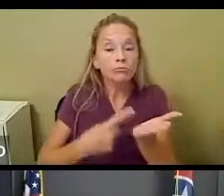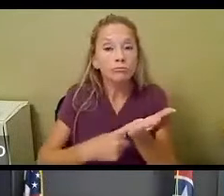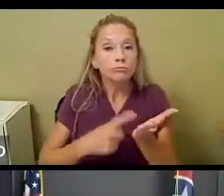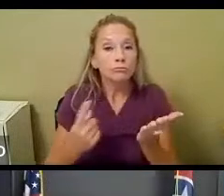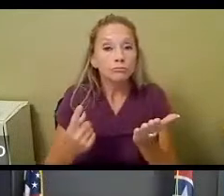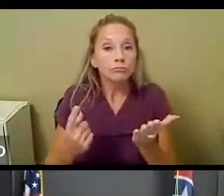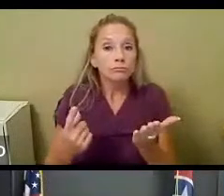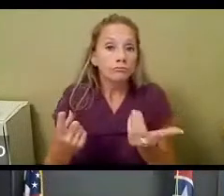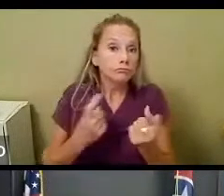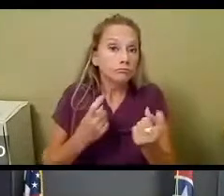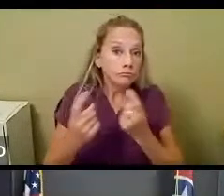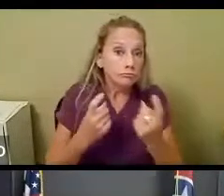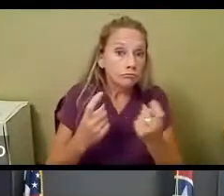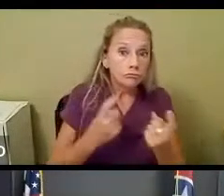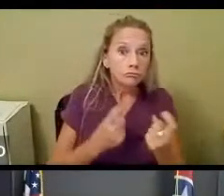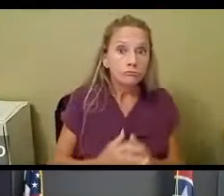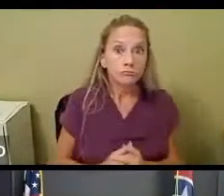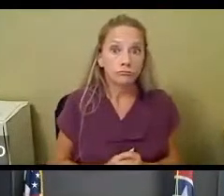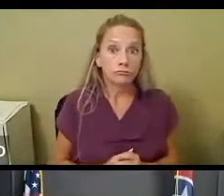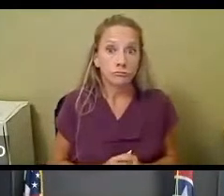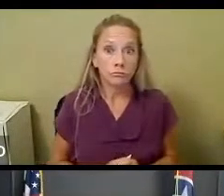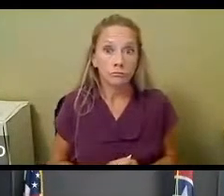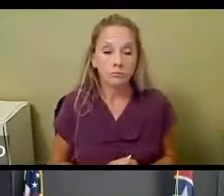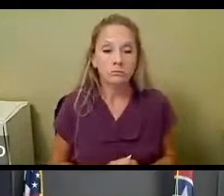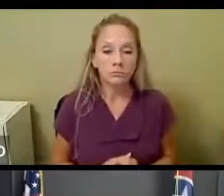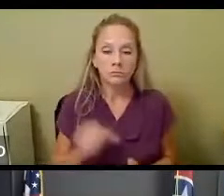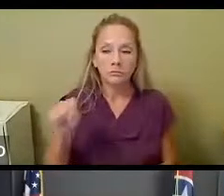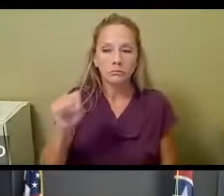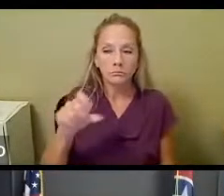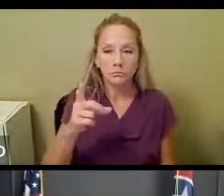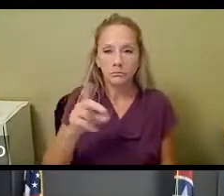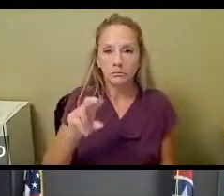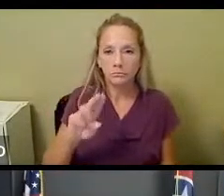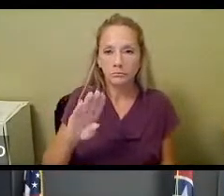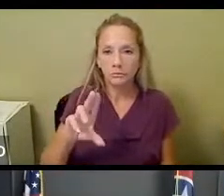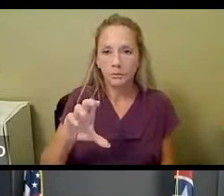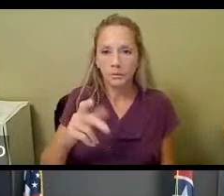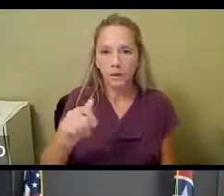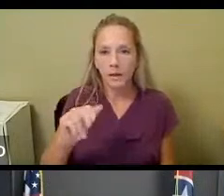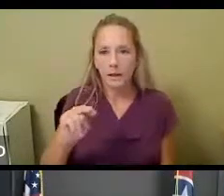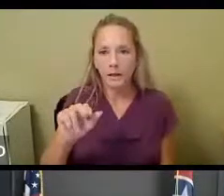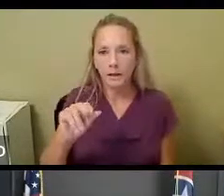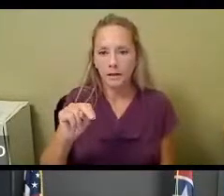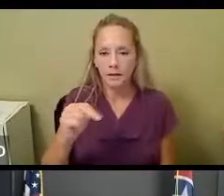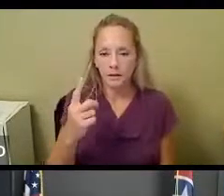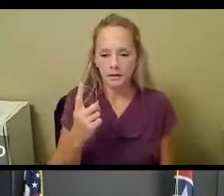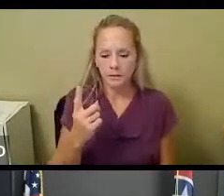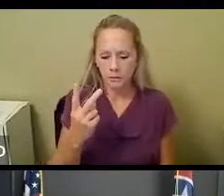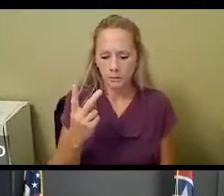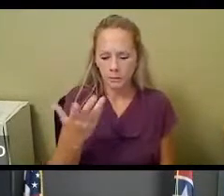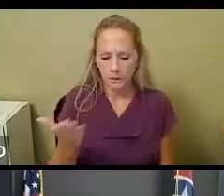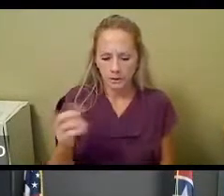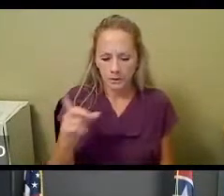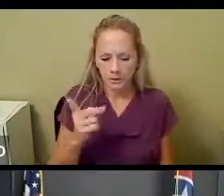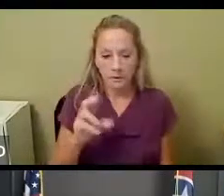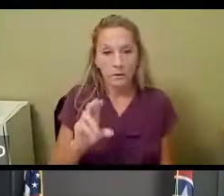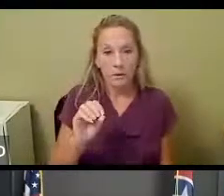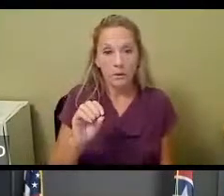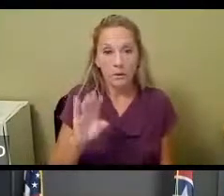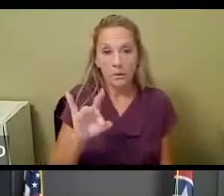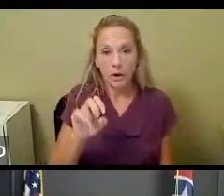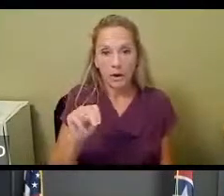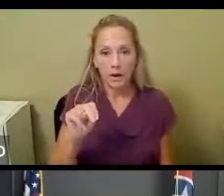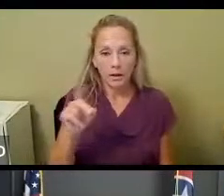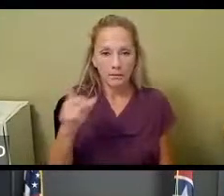all? Sure. Well, a couple things. One is, I know Dr. O'Brien made a friendly